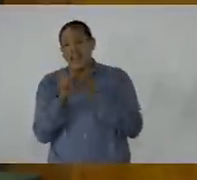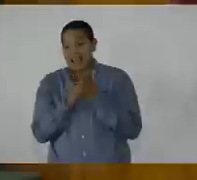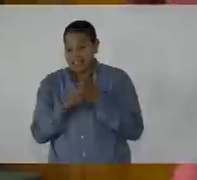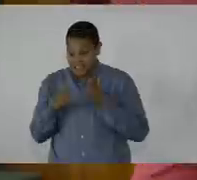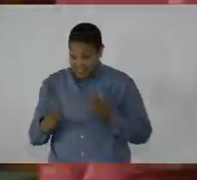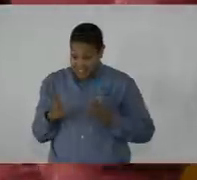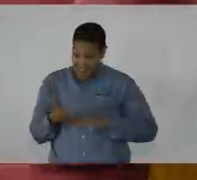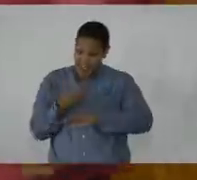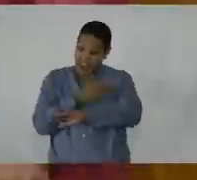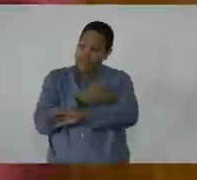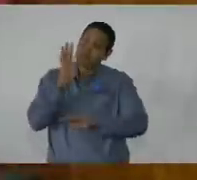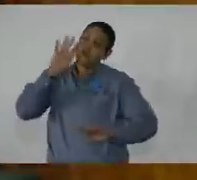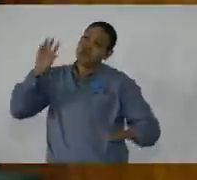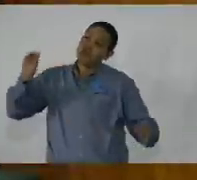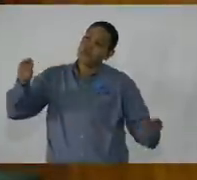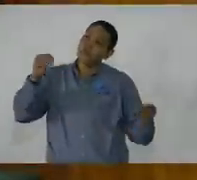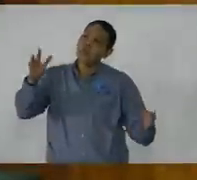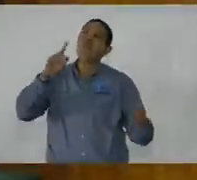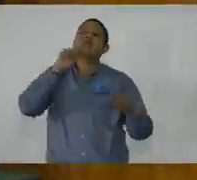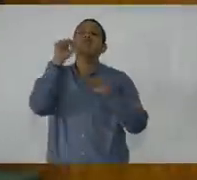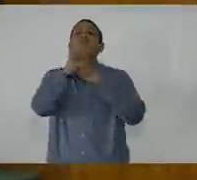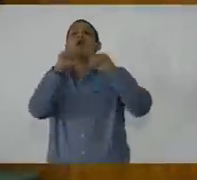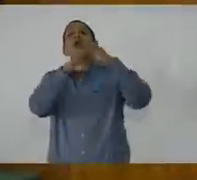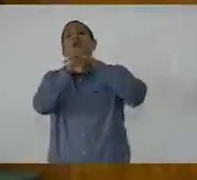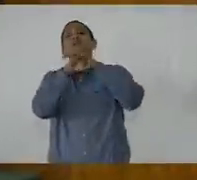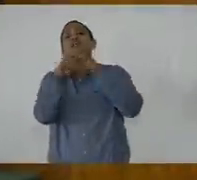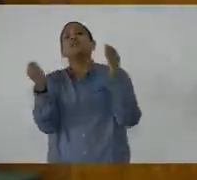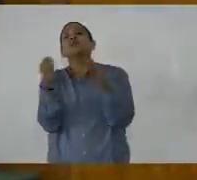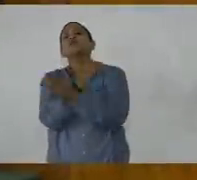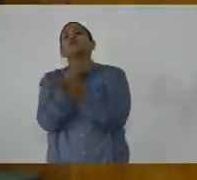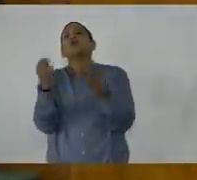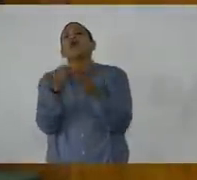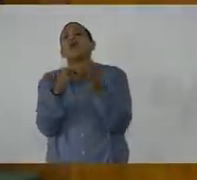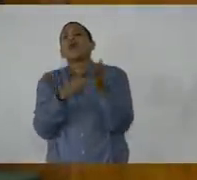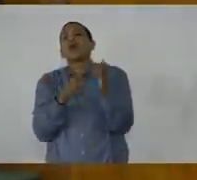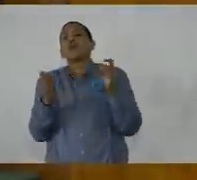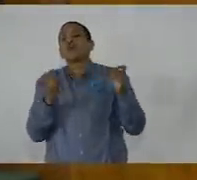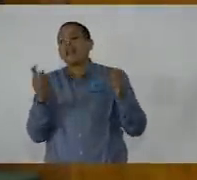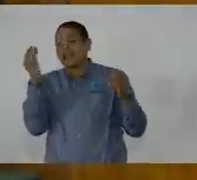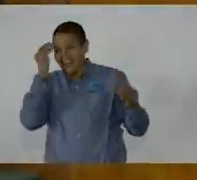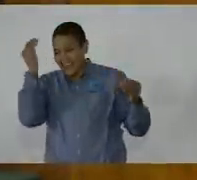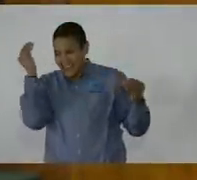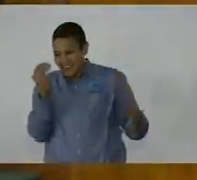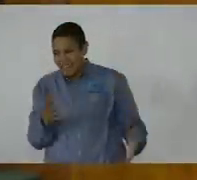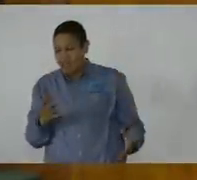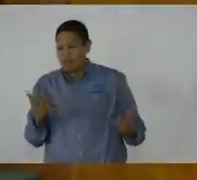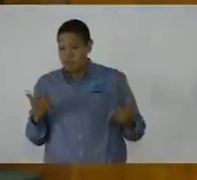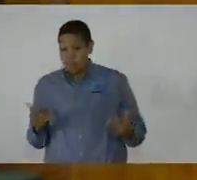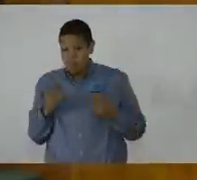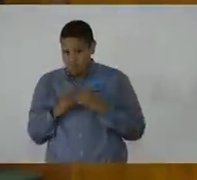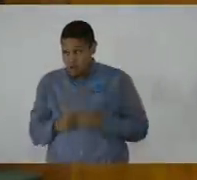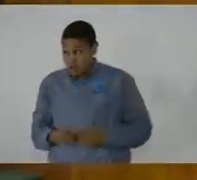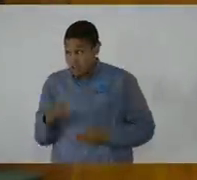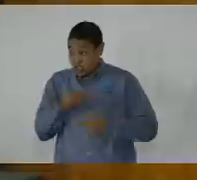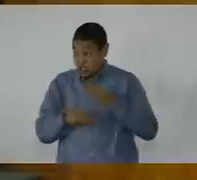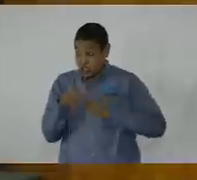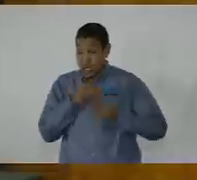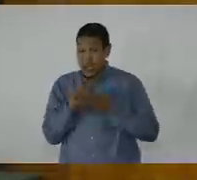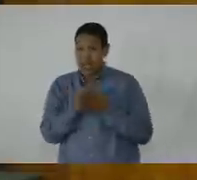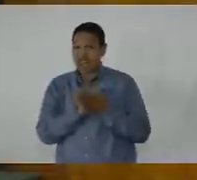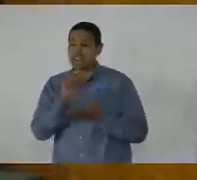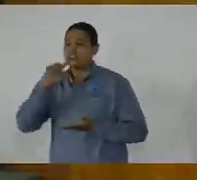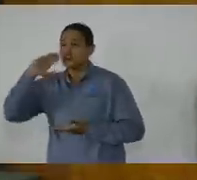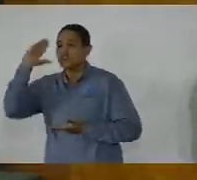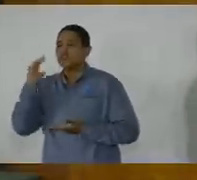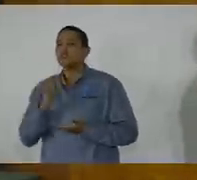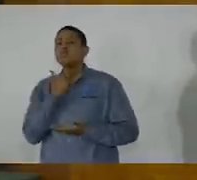enhancements, Madam Speaker, will provide accessible trade regulatory information, modernize the trade legislation, reduce